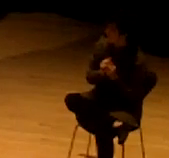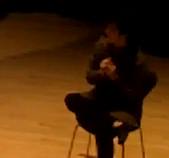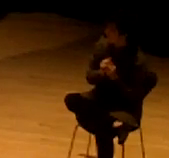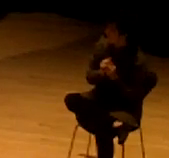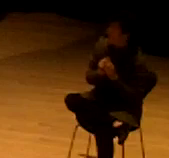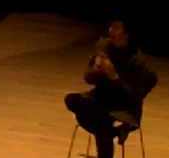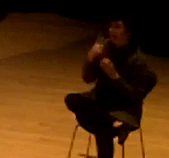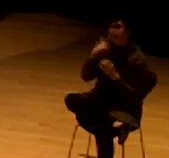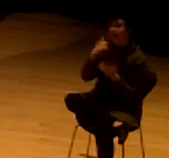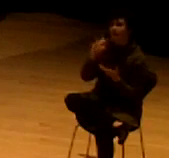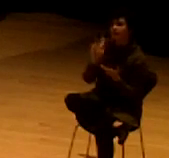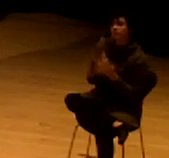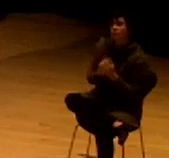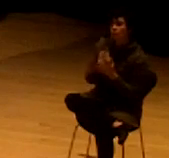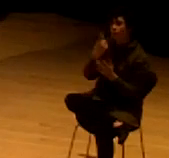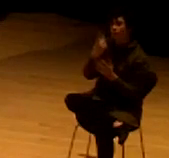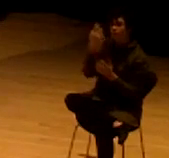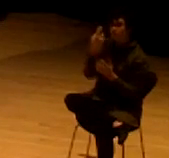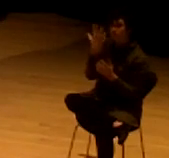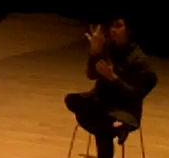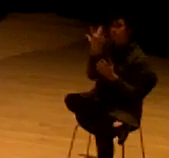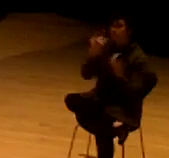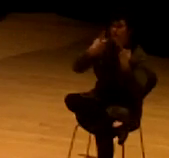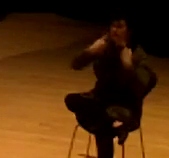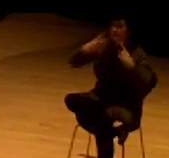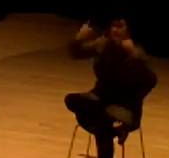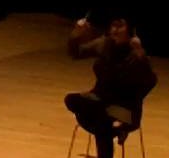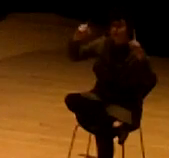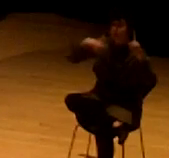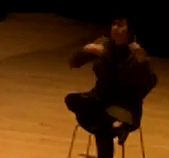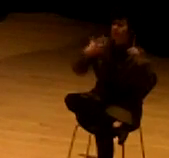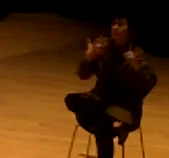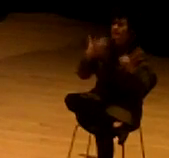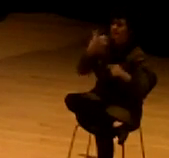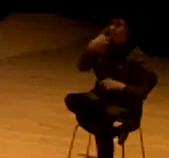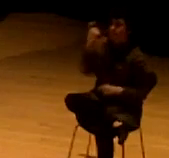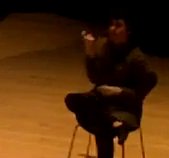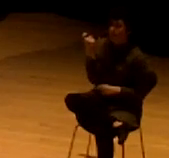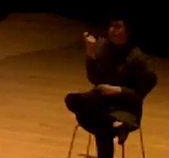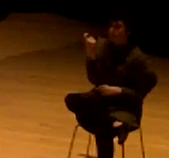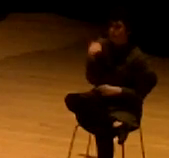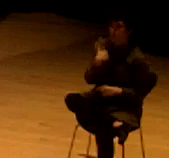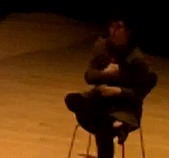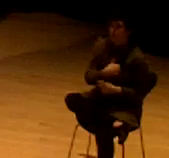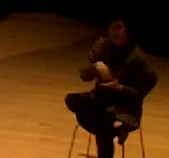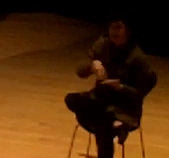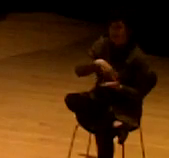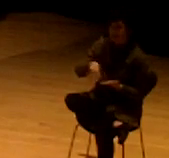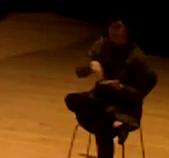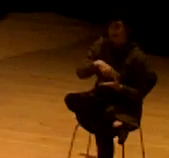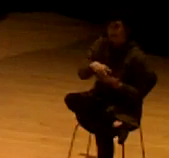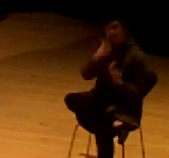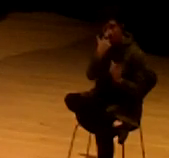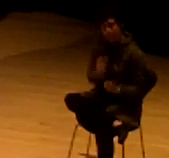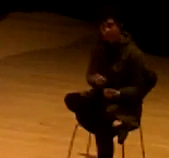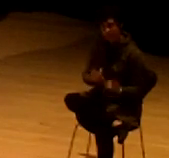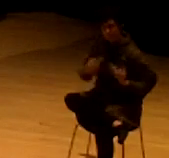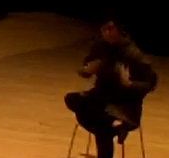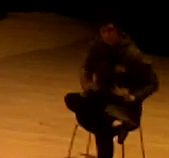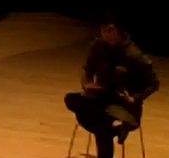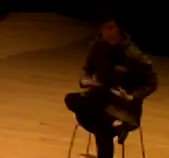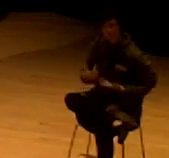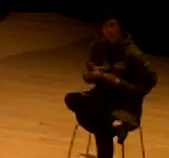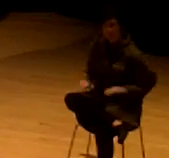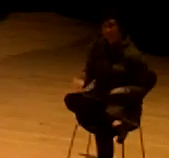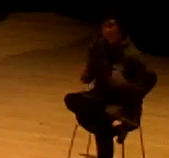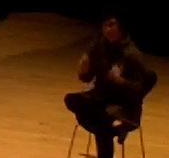was the art form, was dance. Mm-hmm. And I think, you know, bringing that into it. It's more interesting, it's physical.